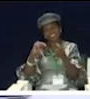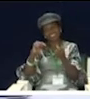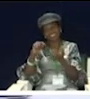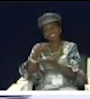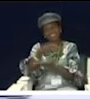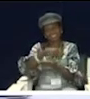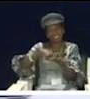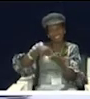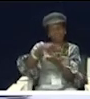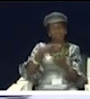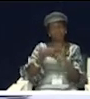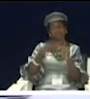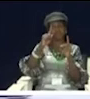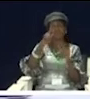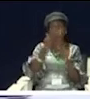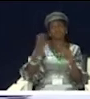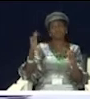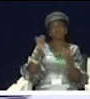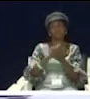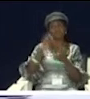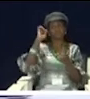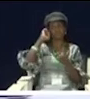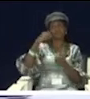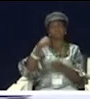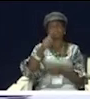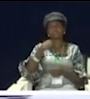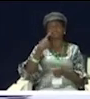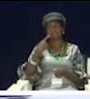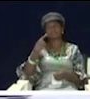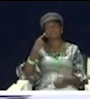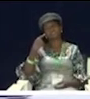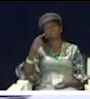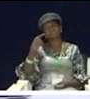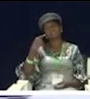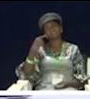But one of the things that he said